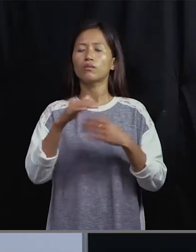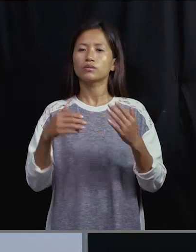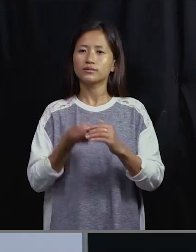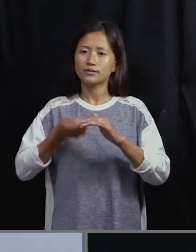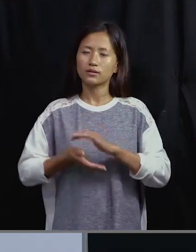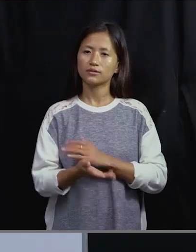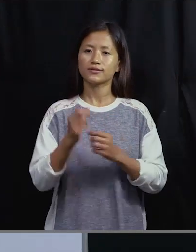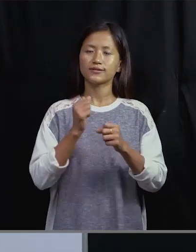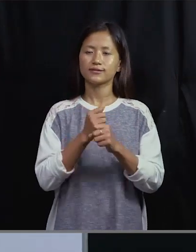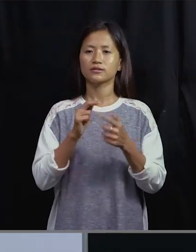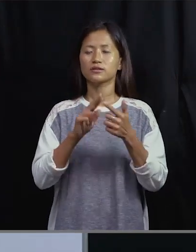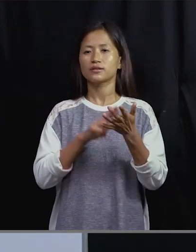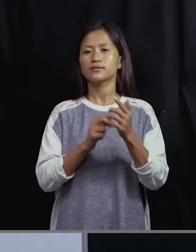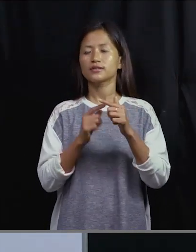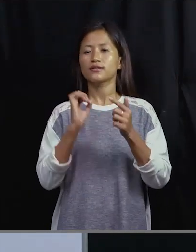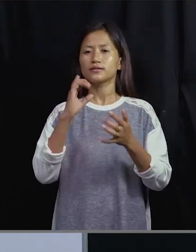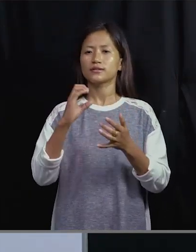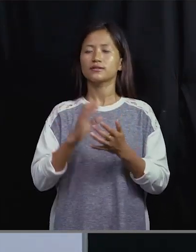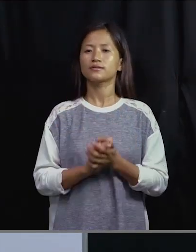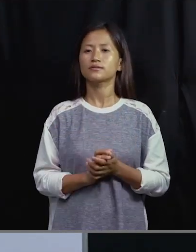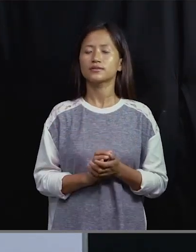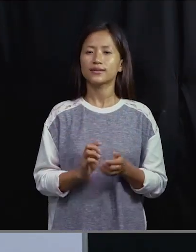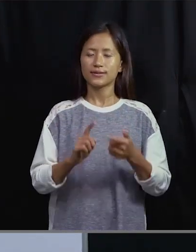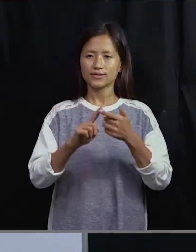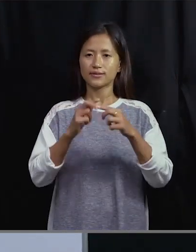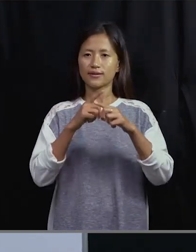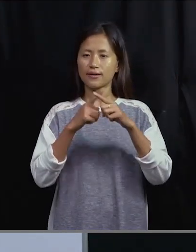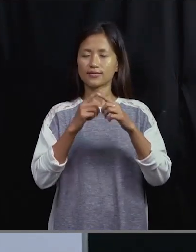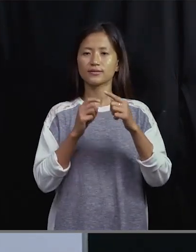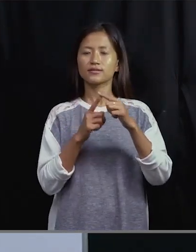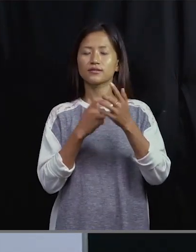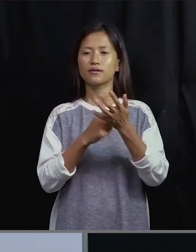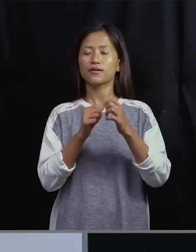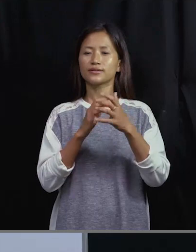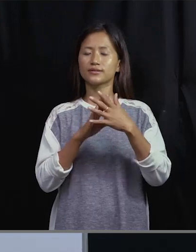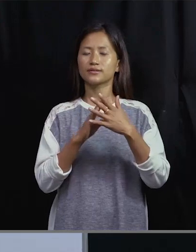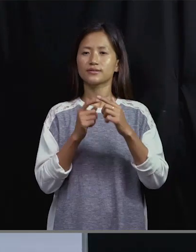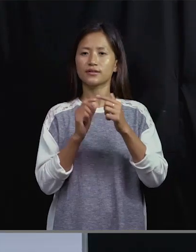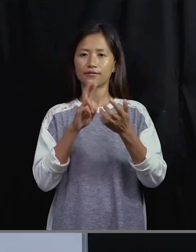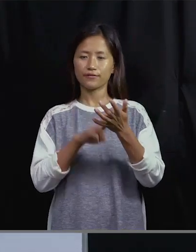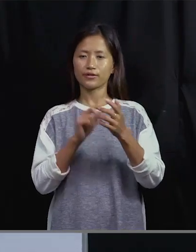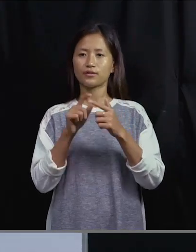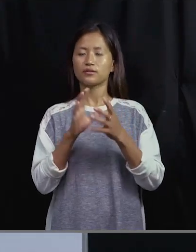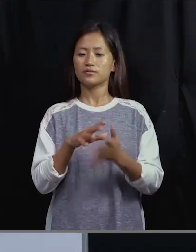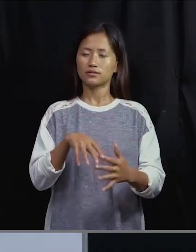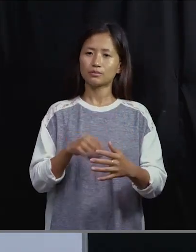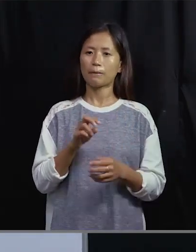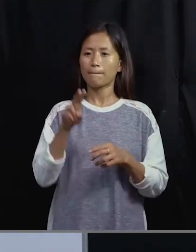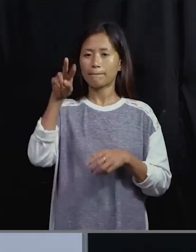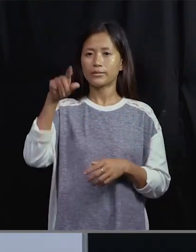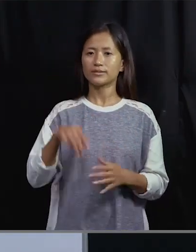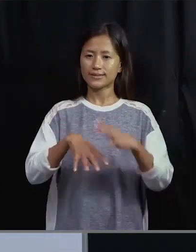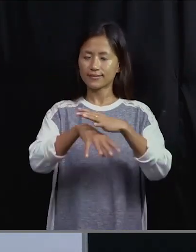under genetic industry. Coming to the extractive industry. Now, by the word extract means taking out, isn't it?